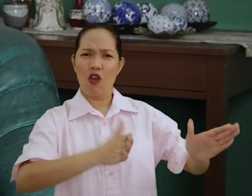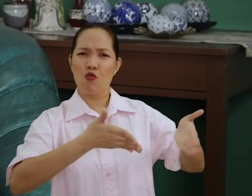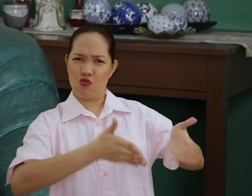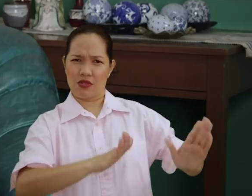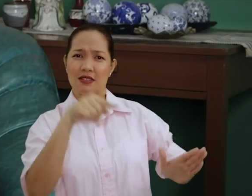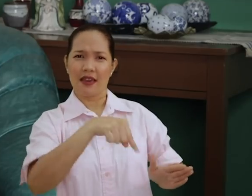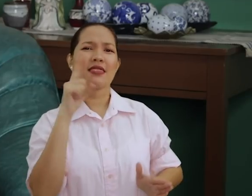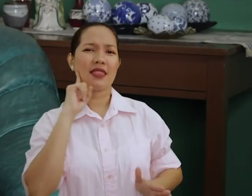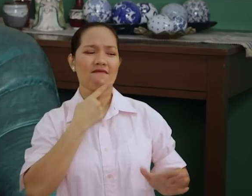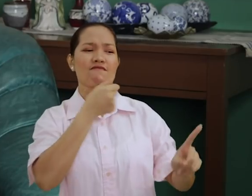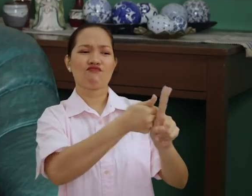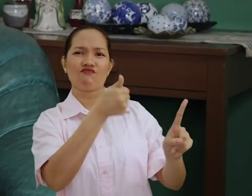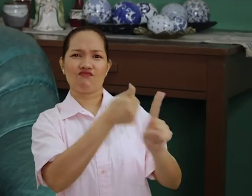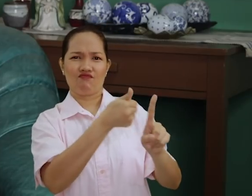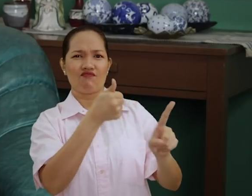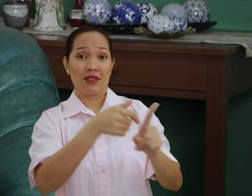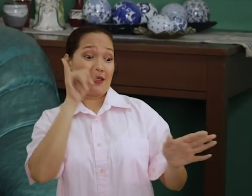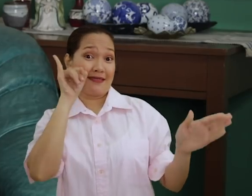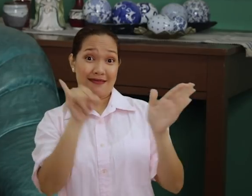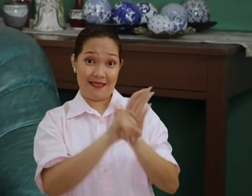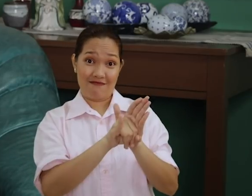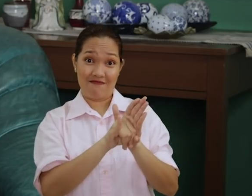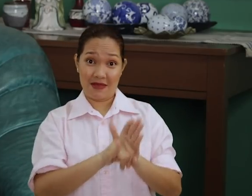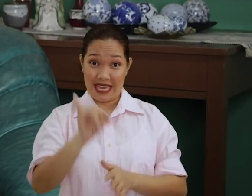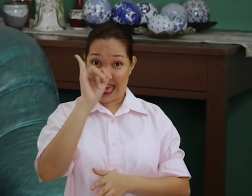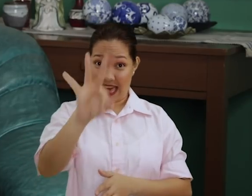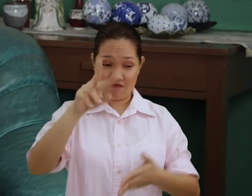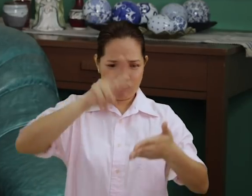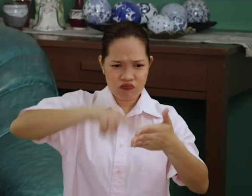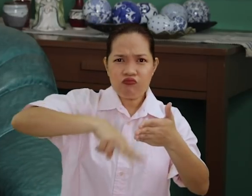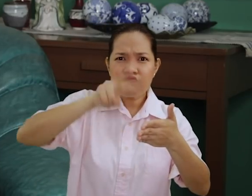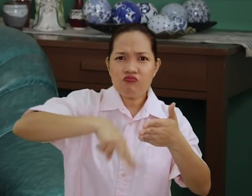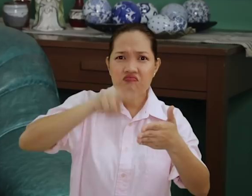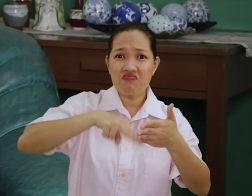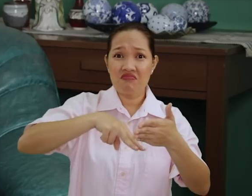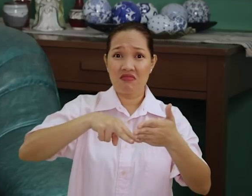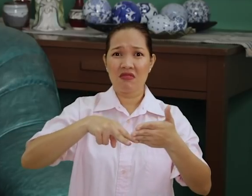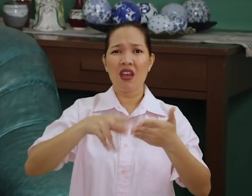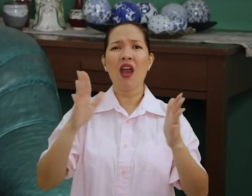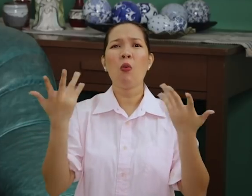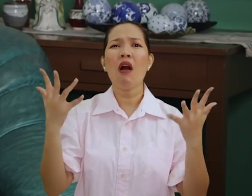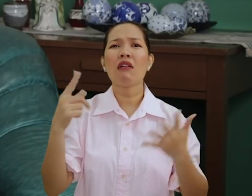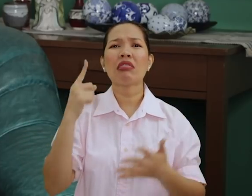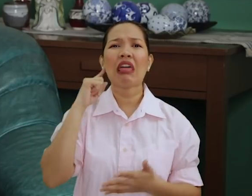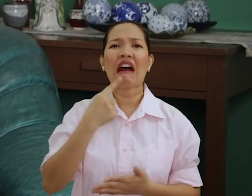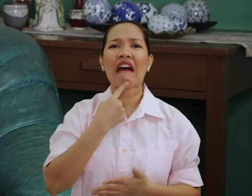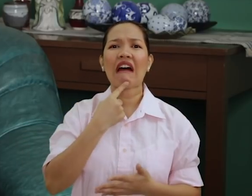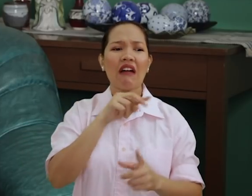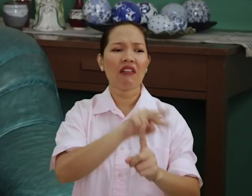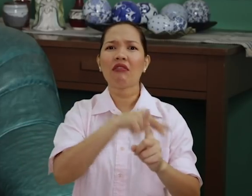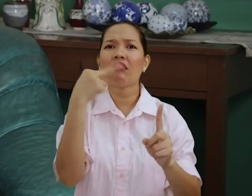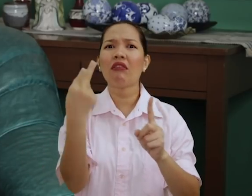himself. In fact, the deaf did not give any direct attestation that he was able to hear